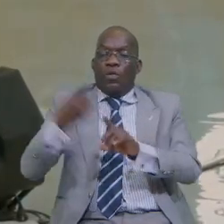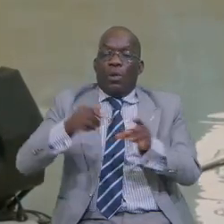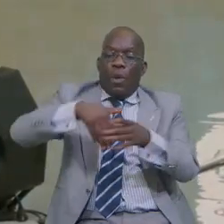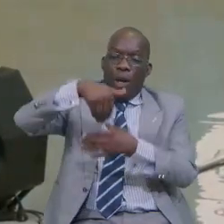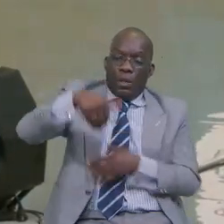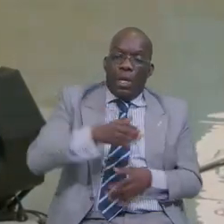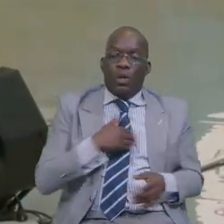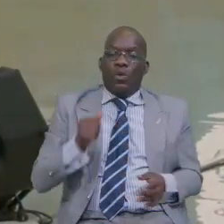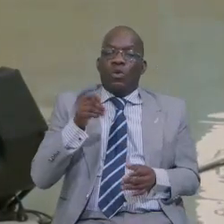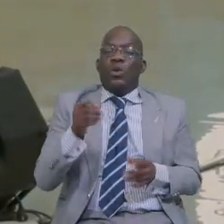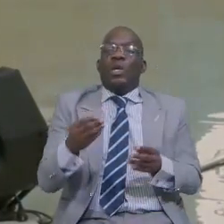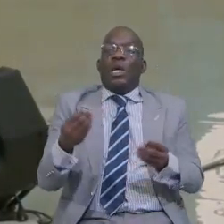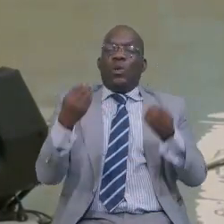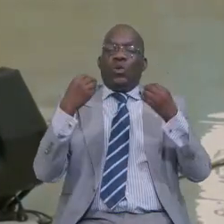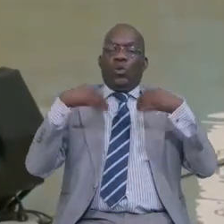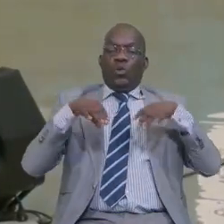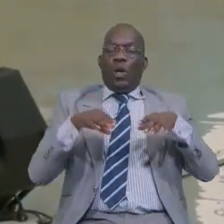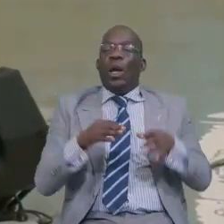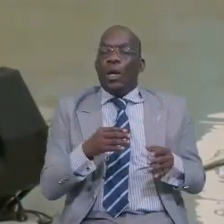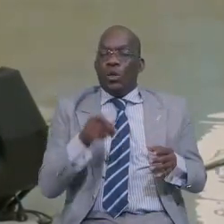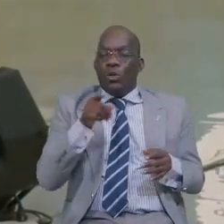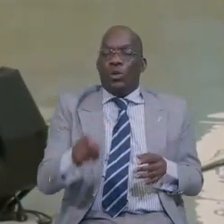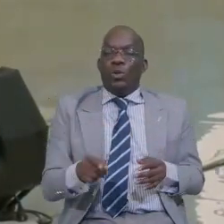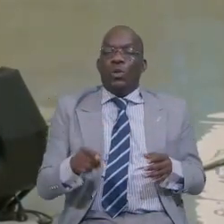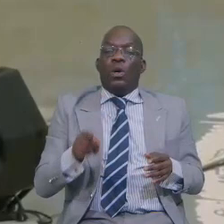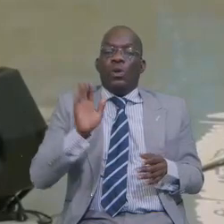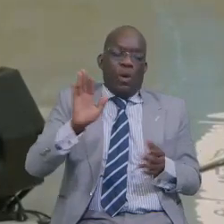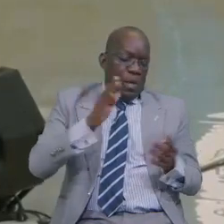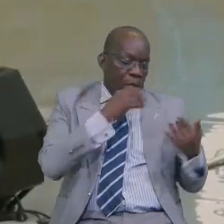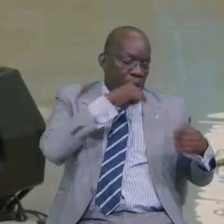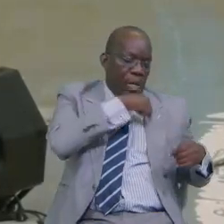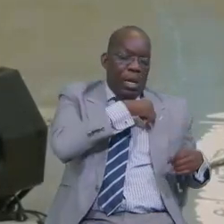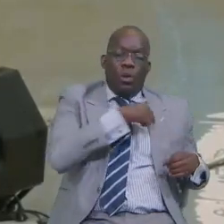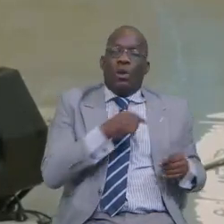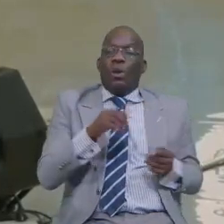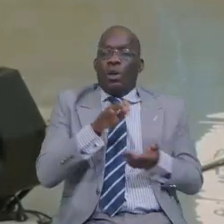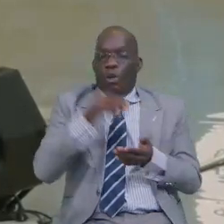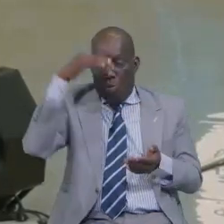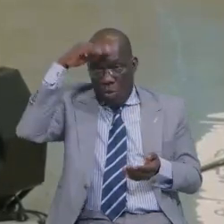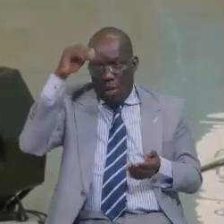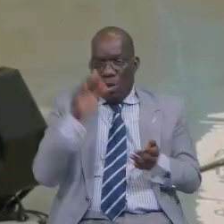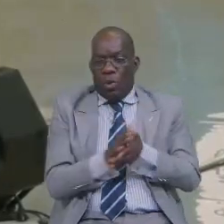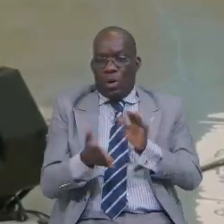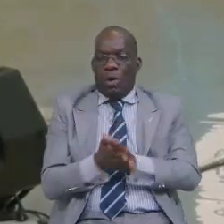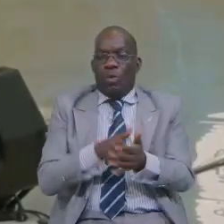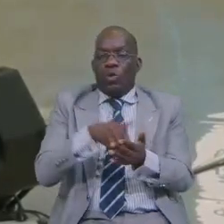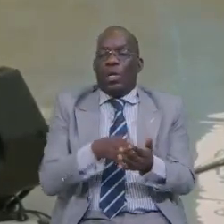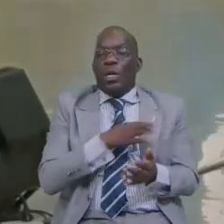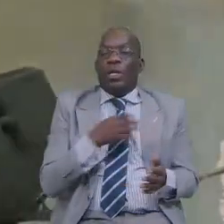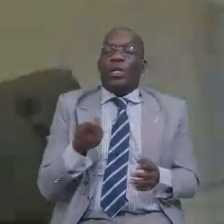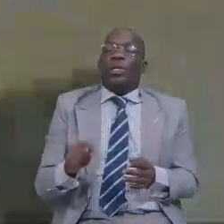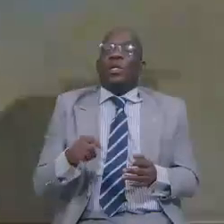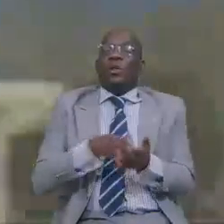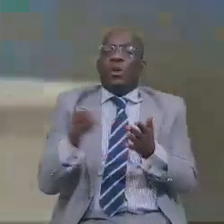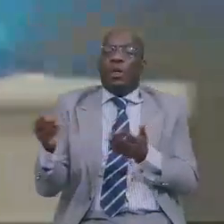it, and your inner man then becomes weak, and the weakness is translated back outside.